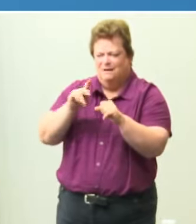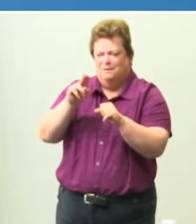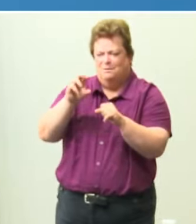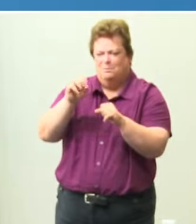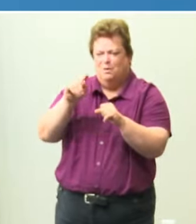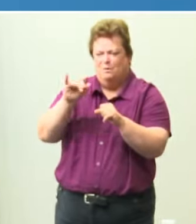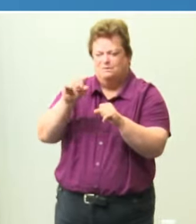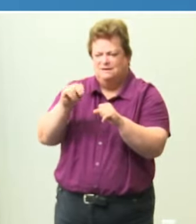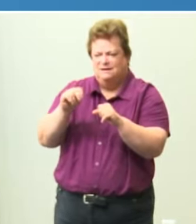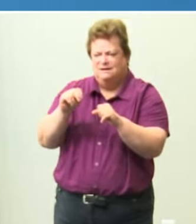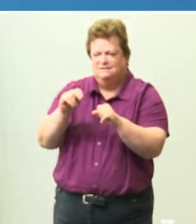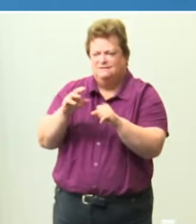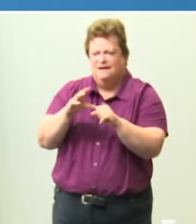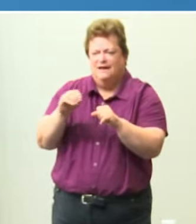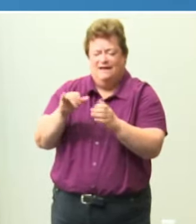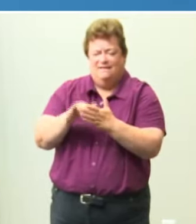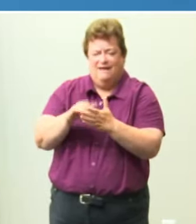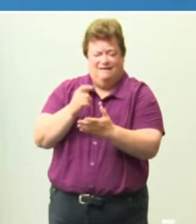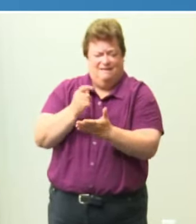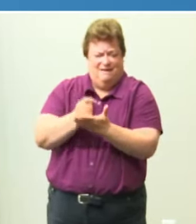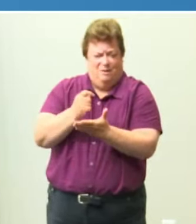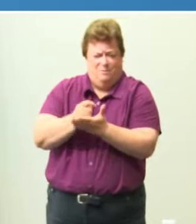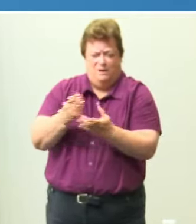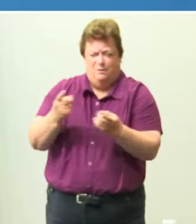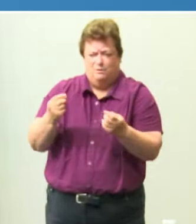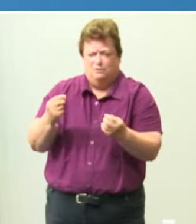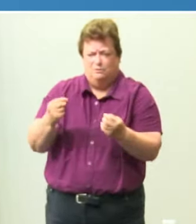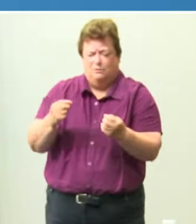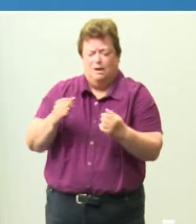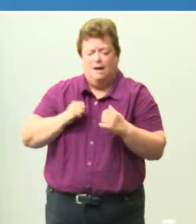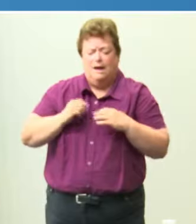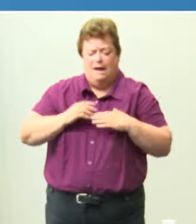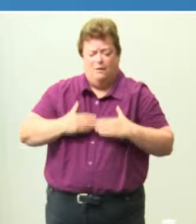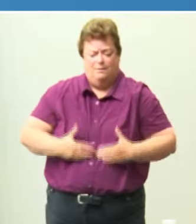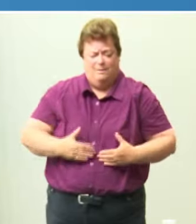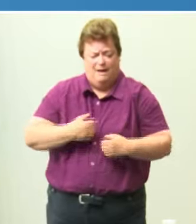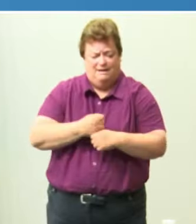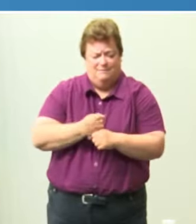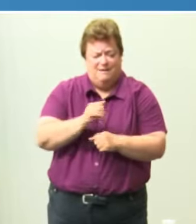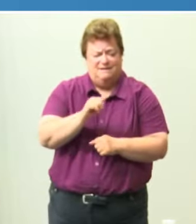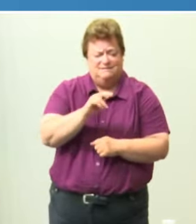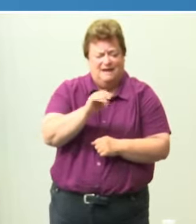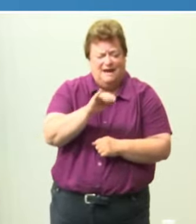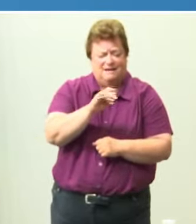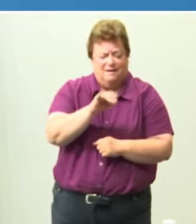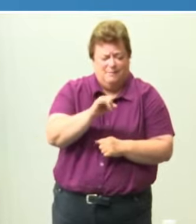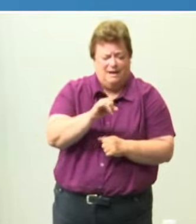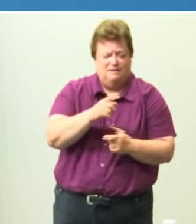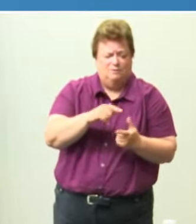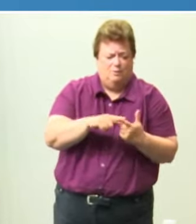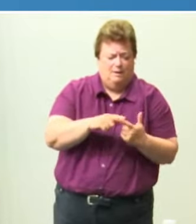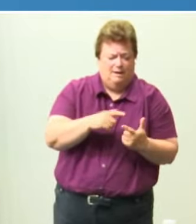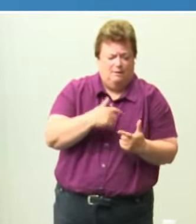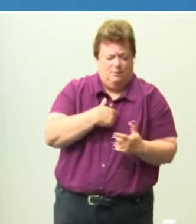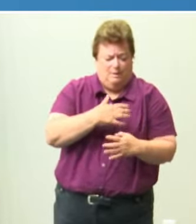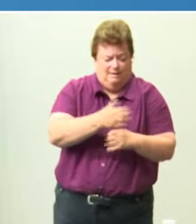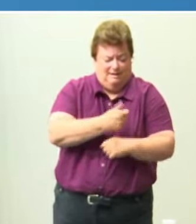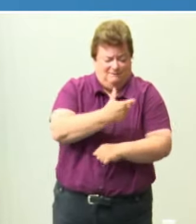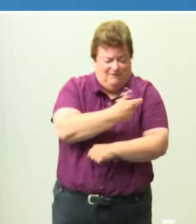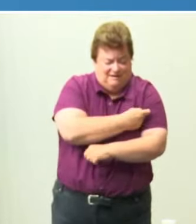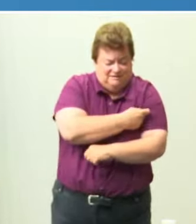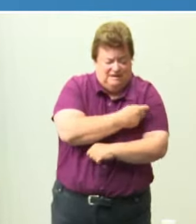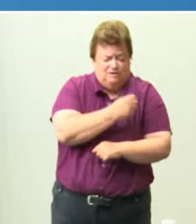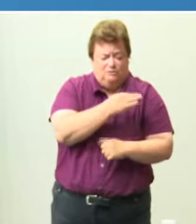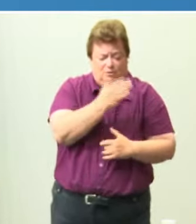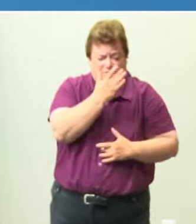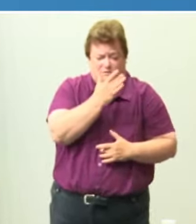then what this therapy is our body makes antibodies when it's infected or gets a vaccination. And so these are